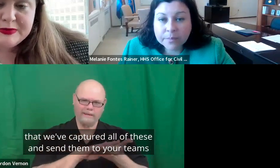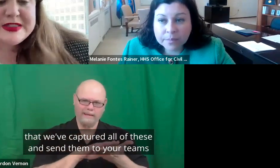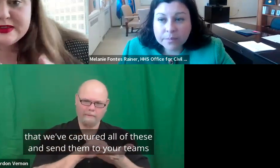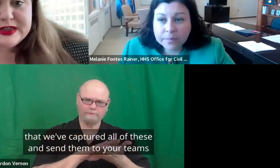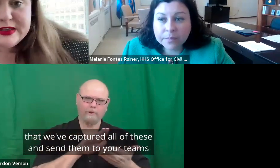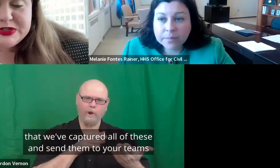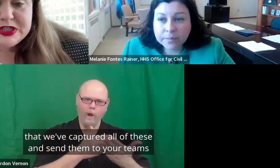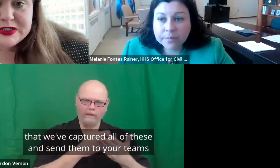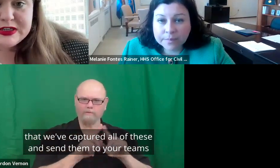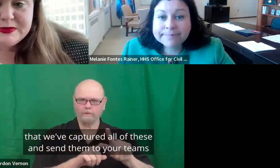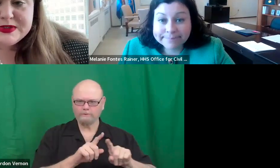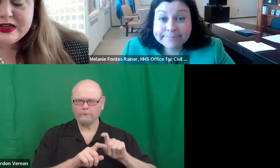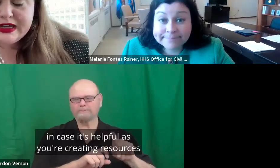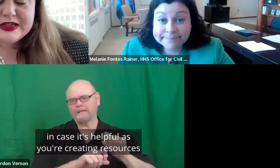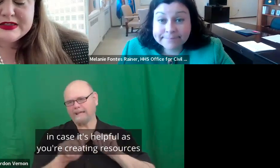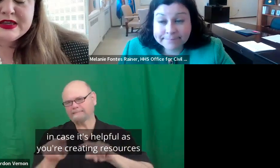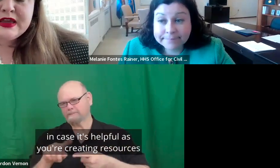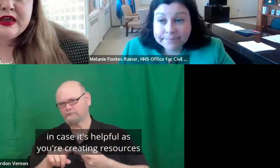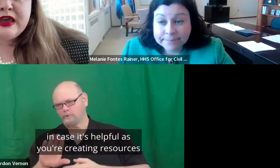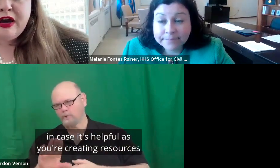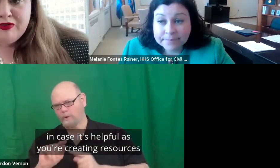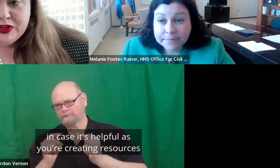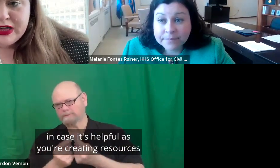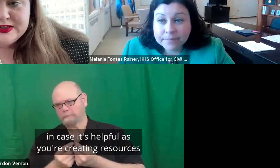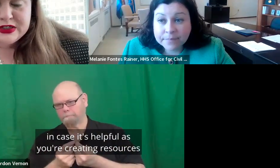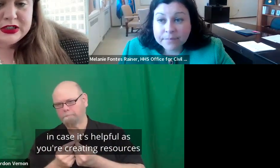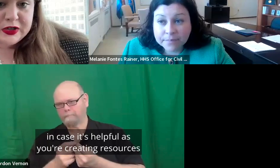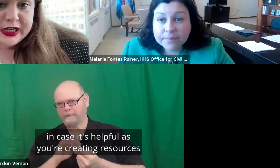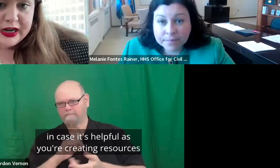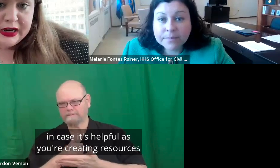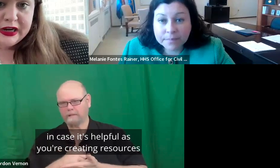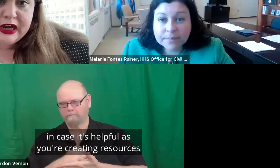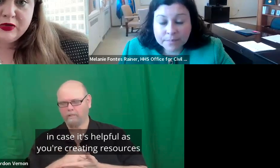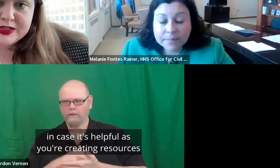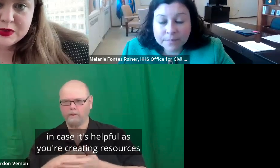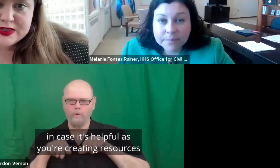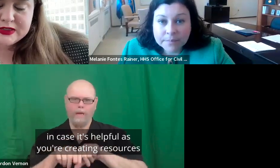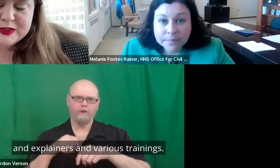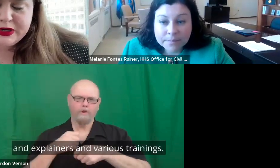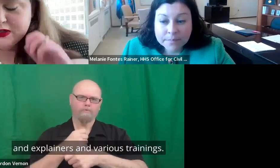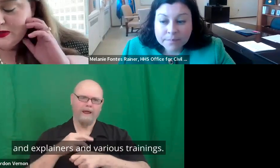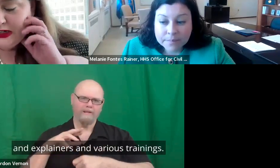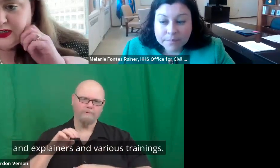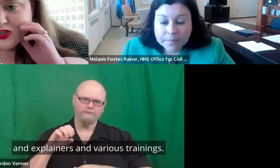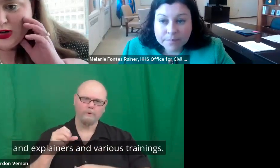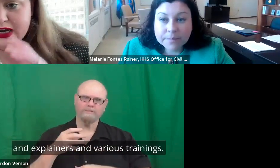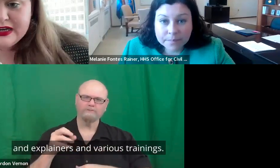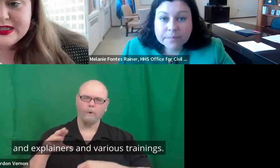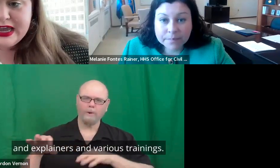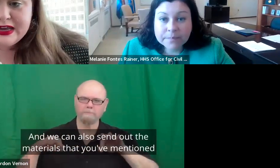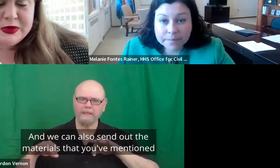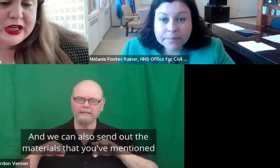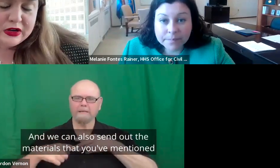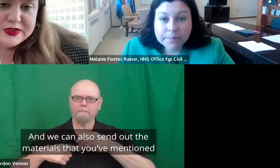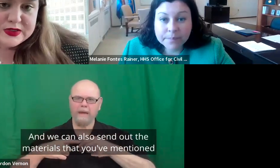and send them to your teams in case it's helpful as you're creating resources and explainers and various